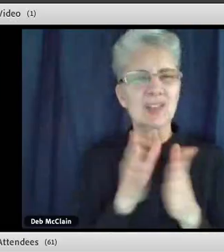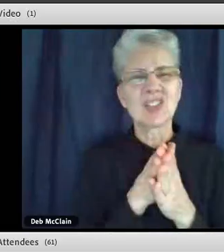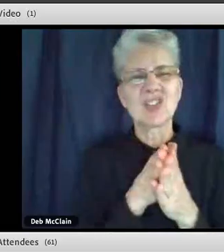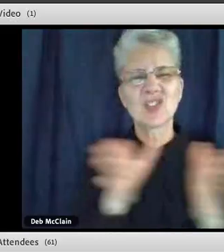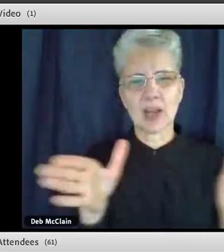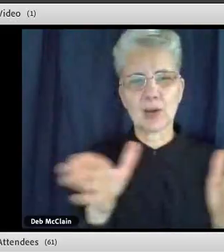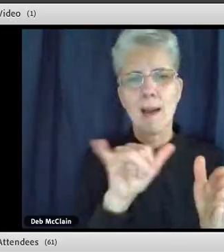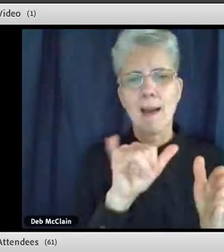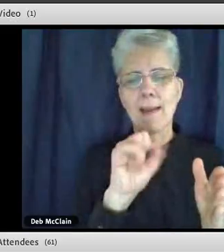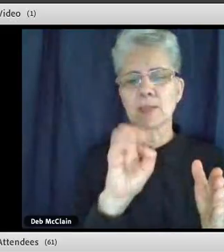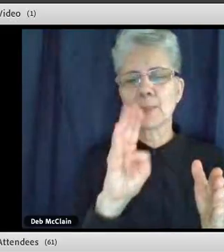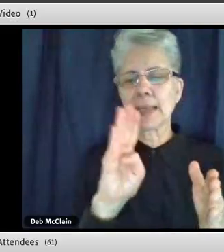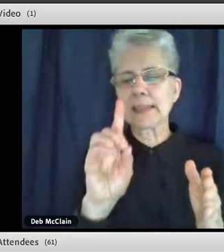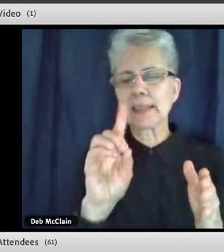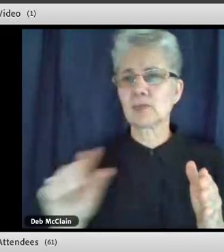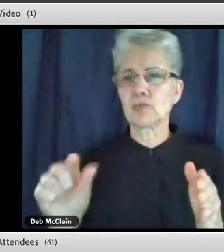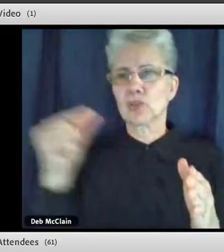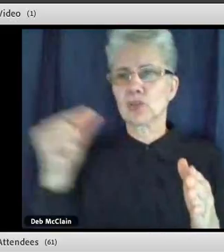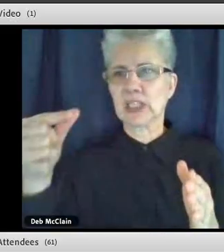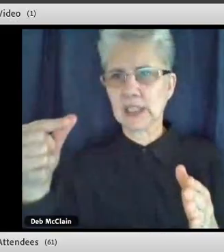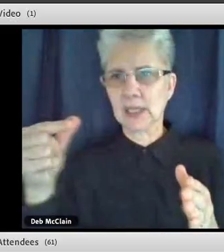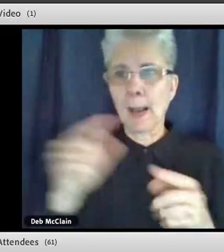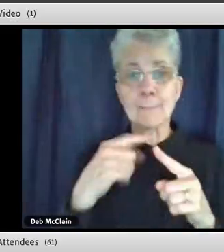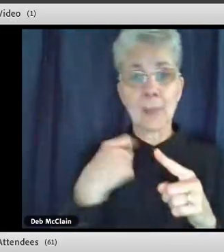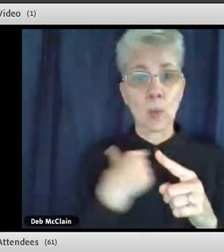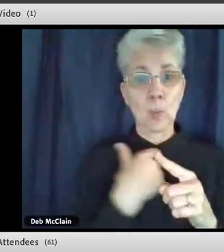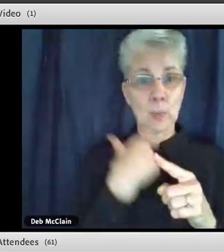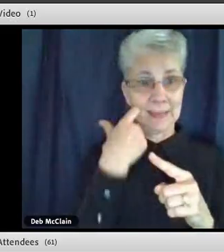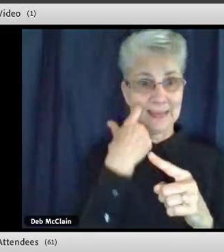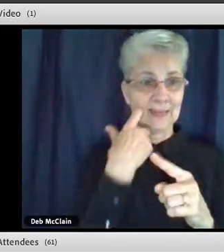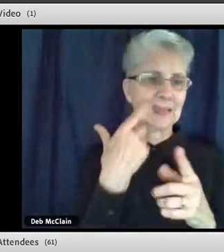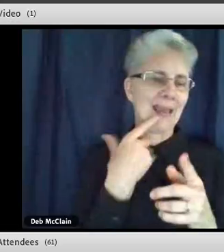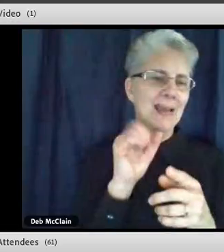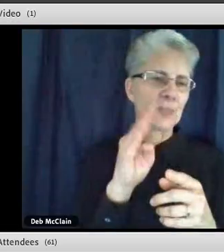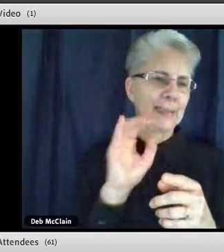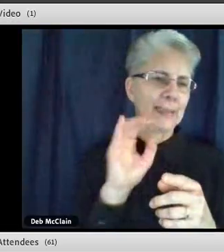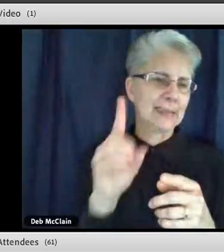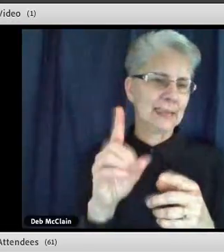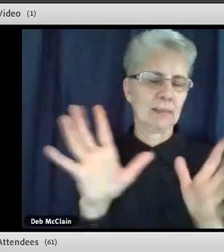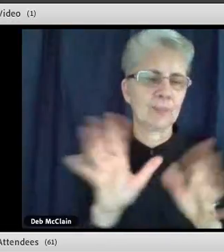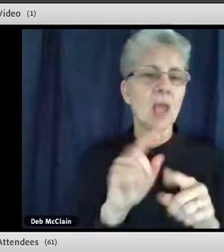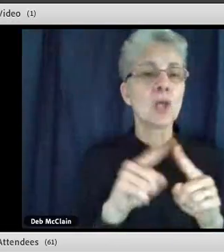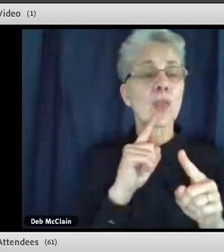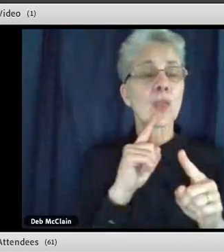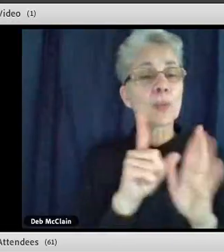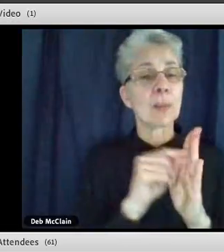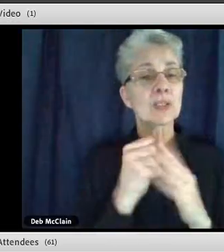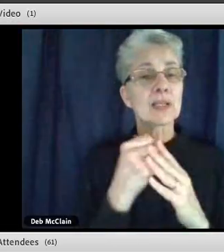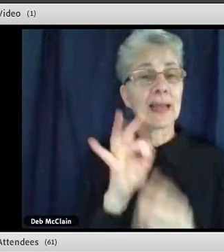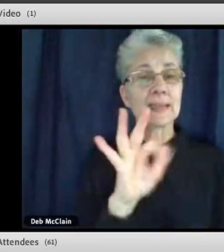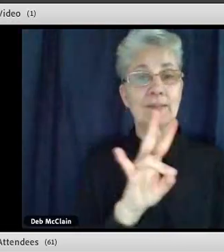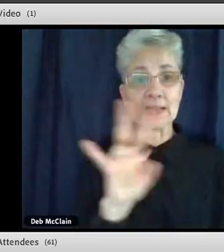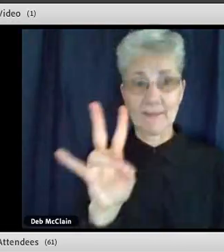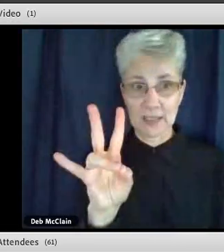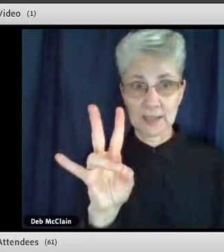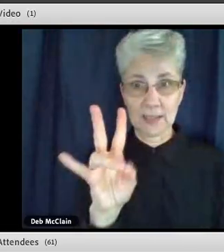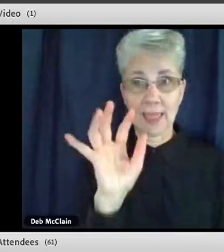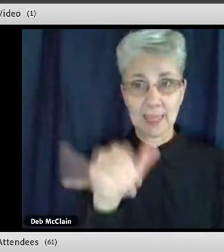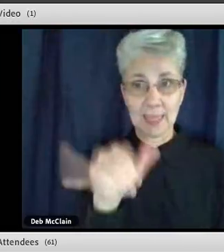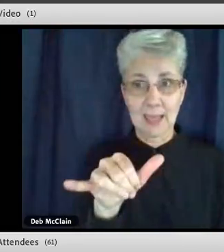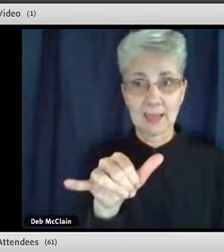G, but we just say ISBD generally. So this was actually published in 1977 initially,